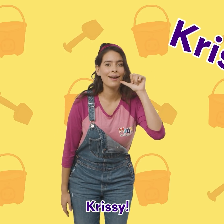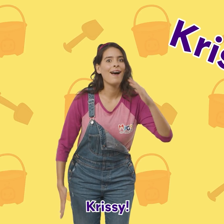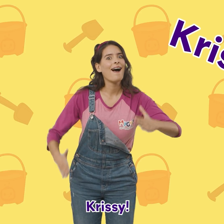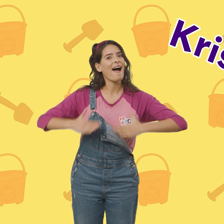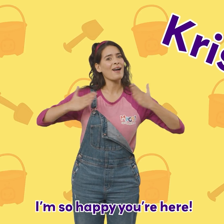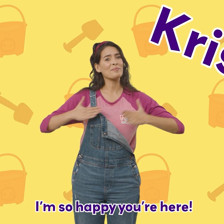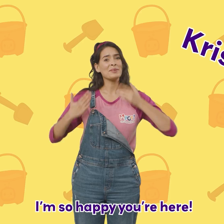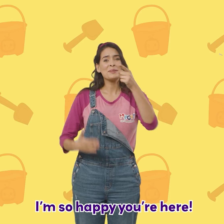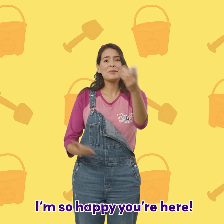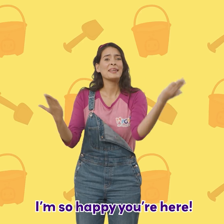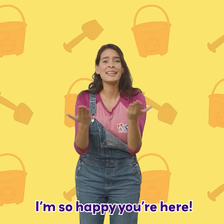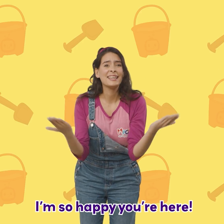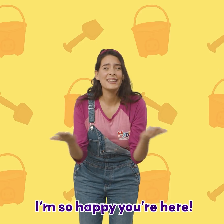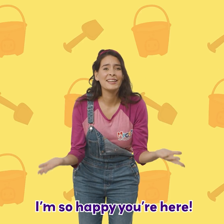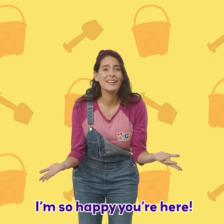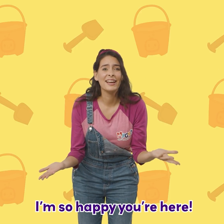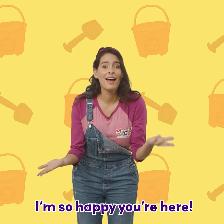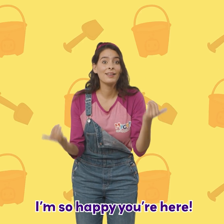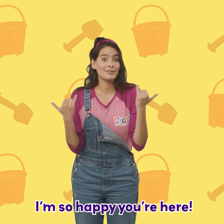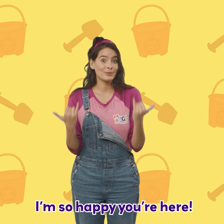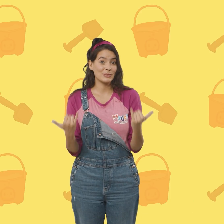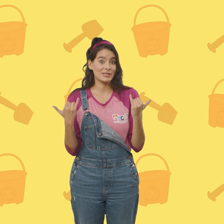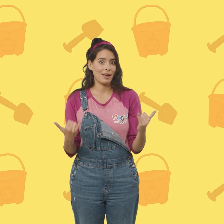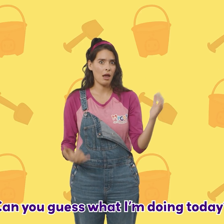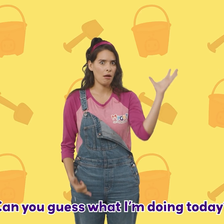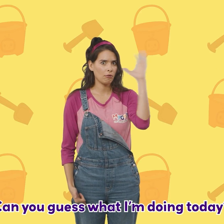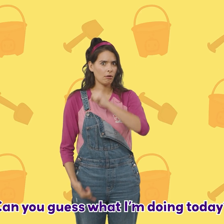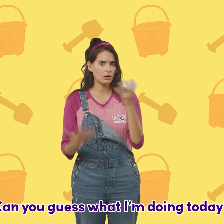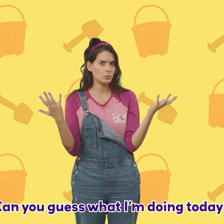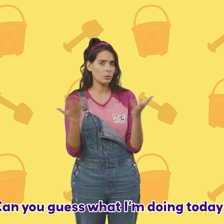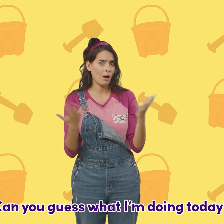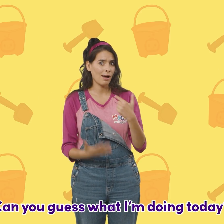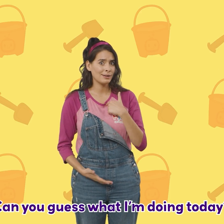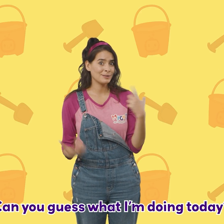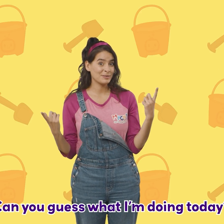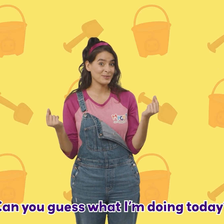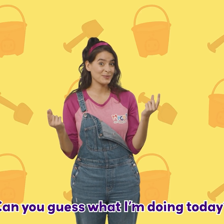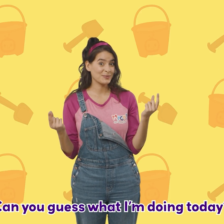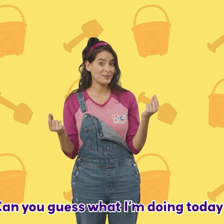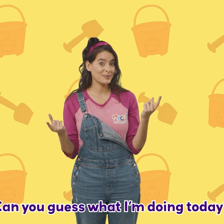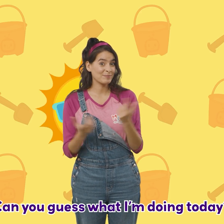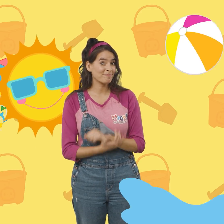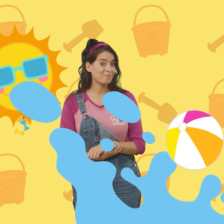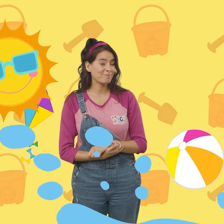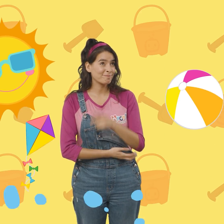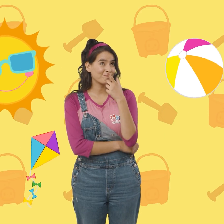Chrissy, I'm so happy you're here. Can you guess what I'm doing today?